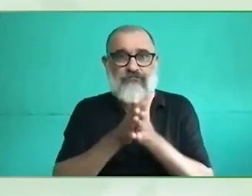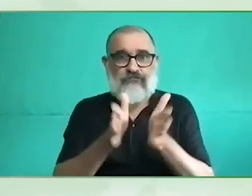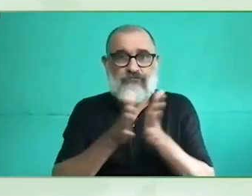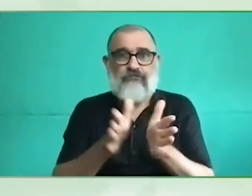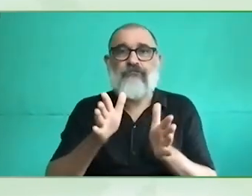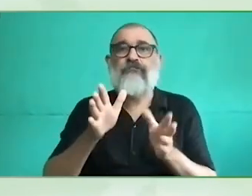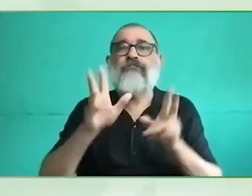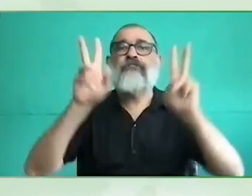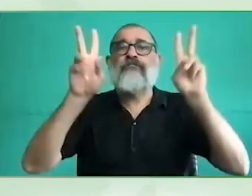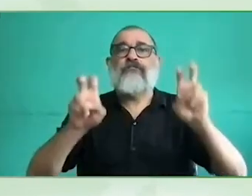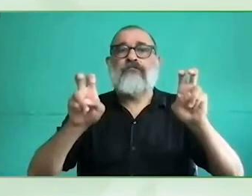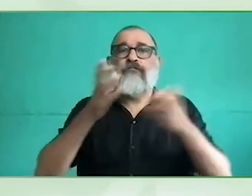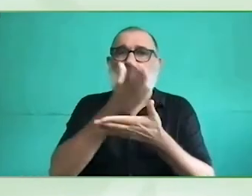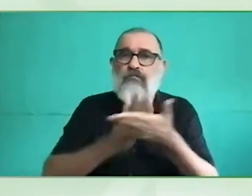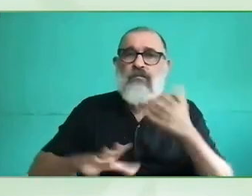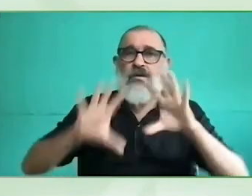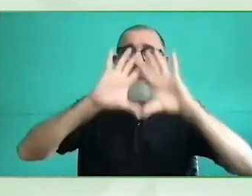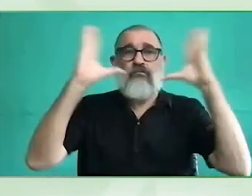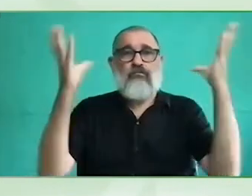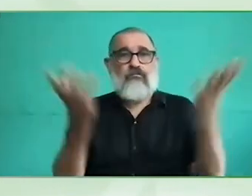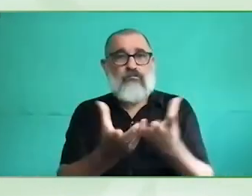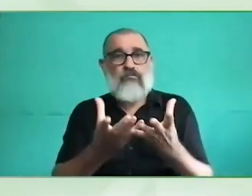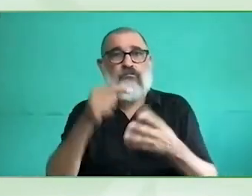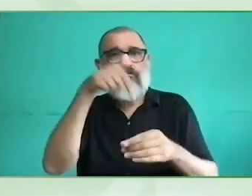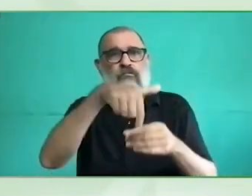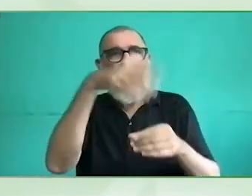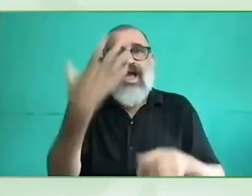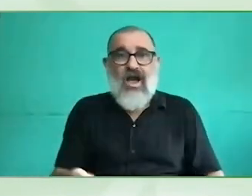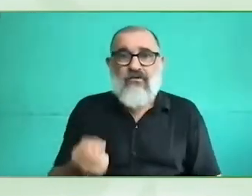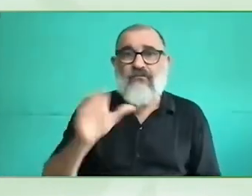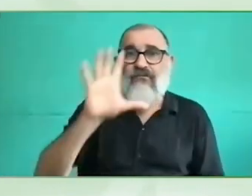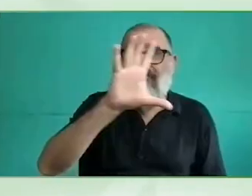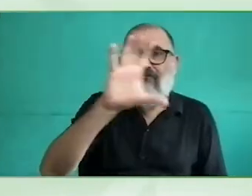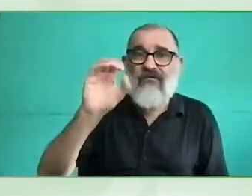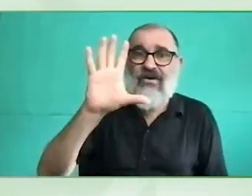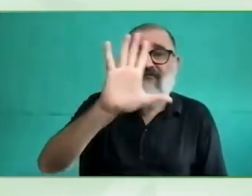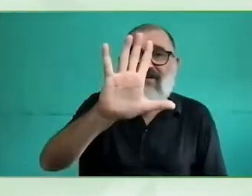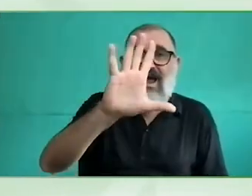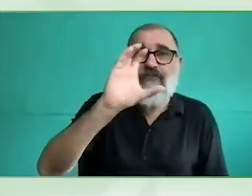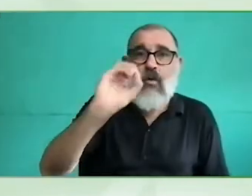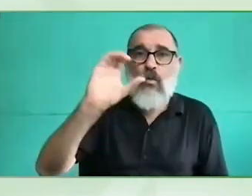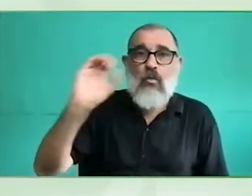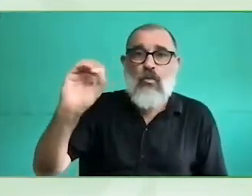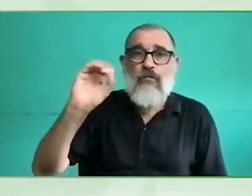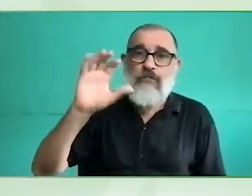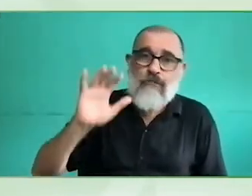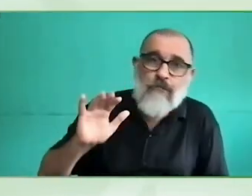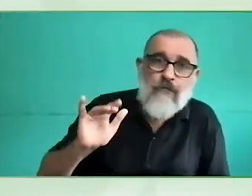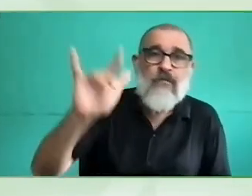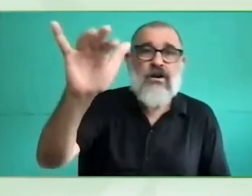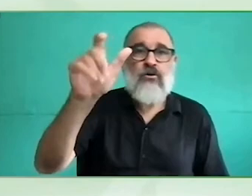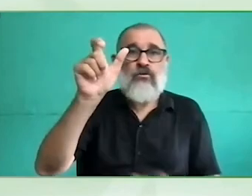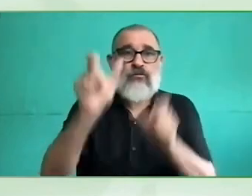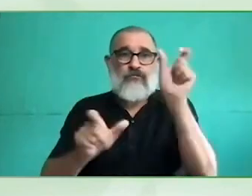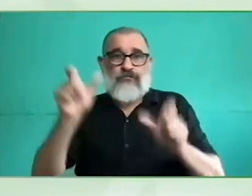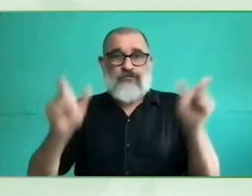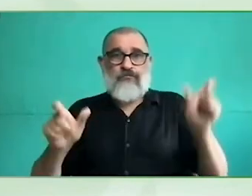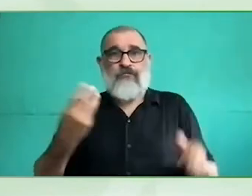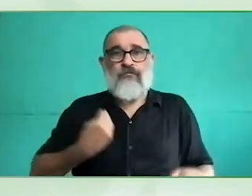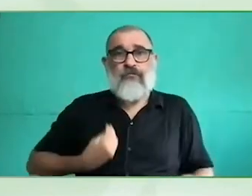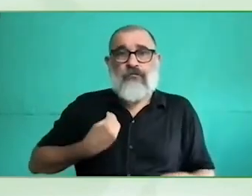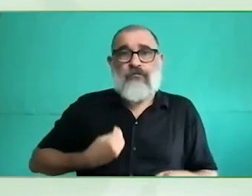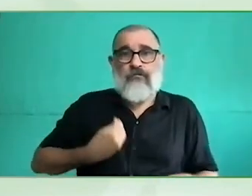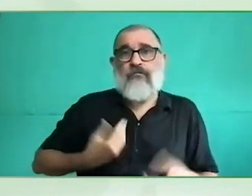are almost 500 million inhabitants living there, 400-something million. And this is amazing.